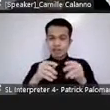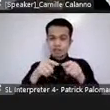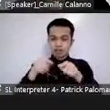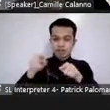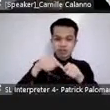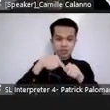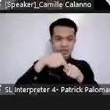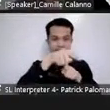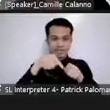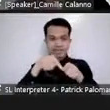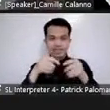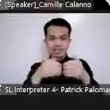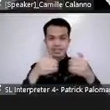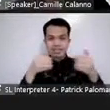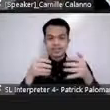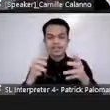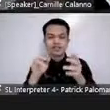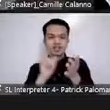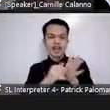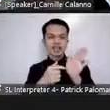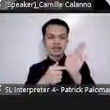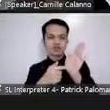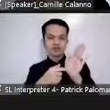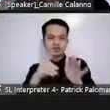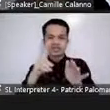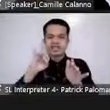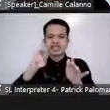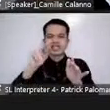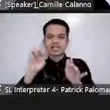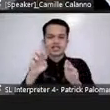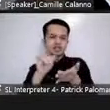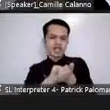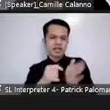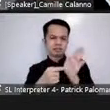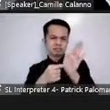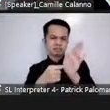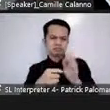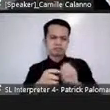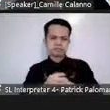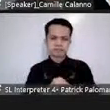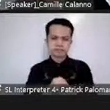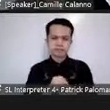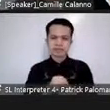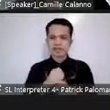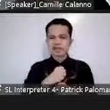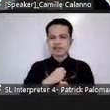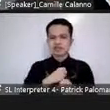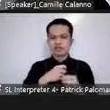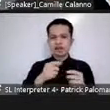and the settlements that were built, that will show that as well. So those are a few examples. Sorry, Abby.